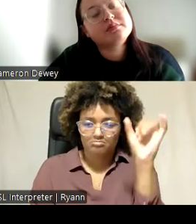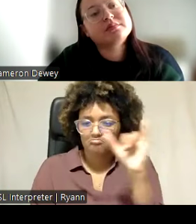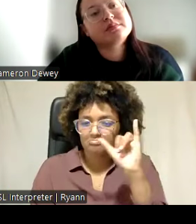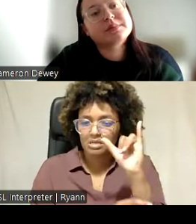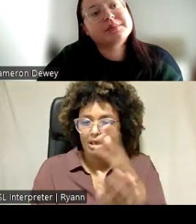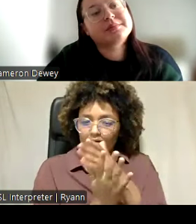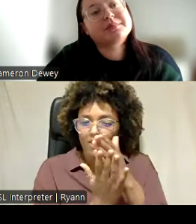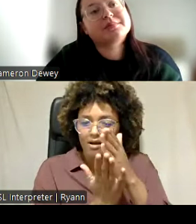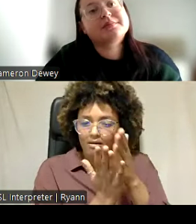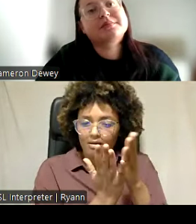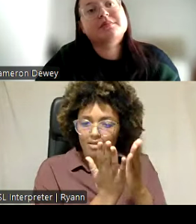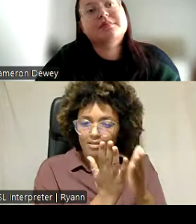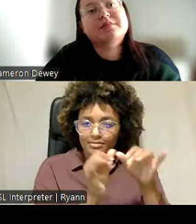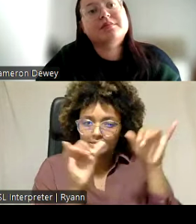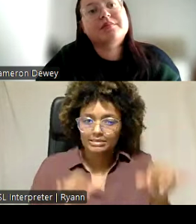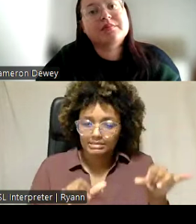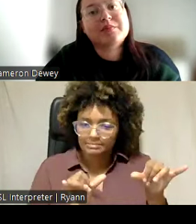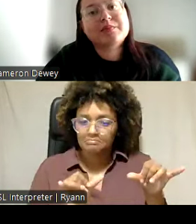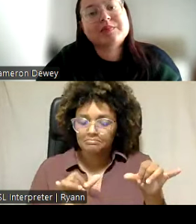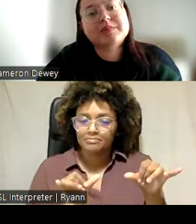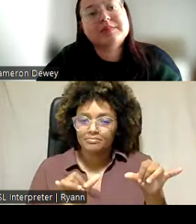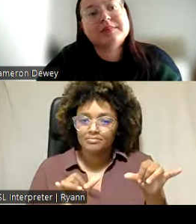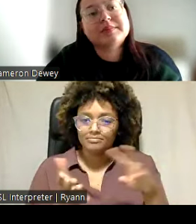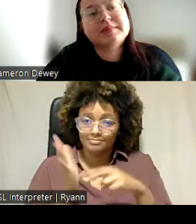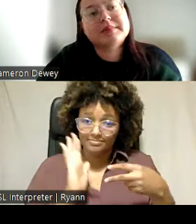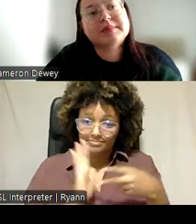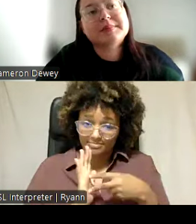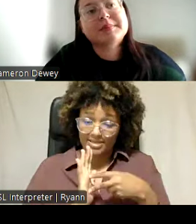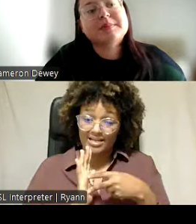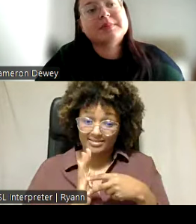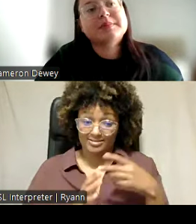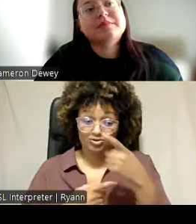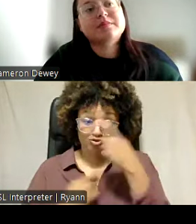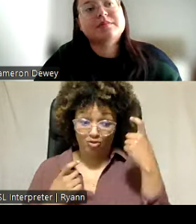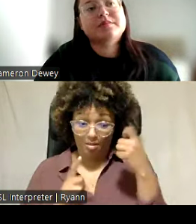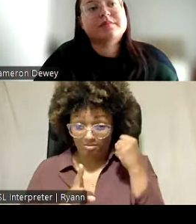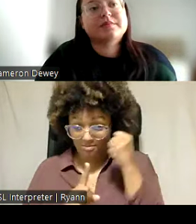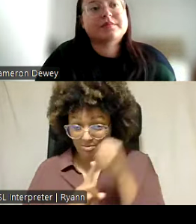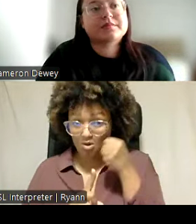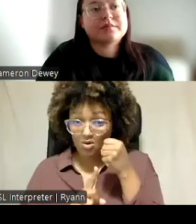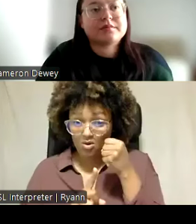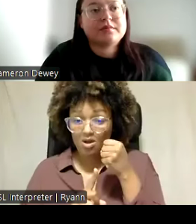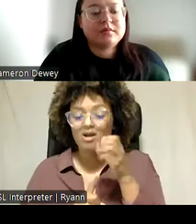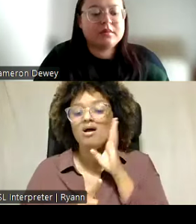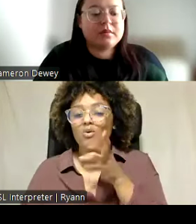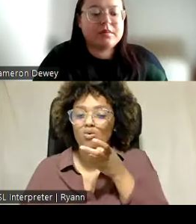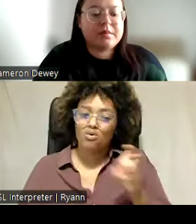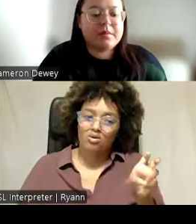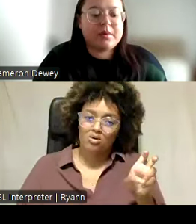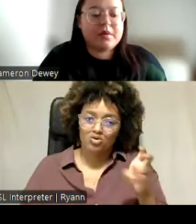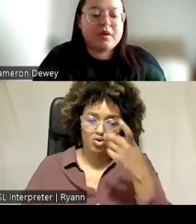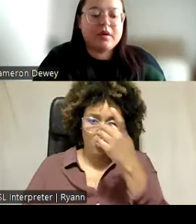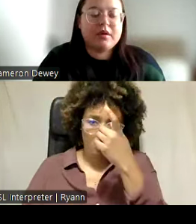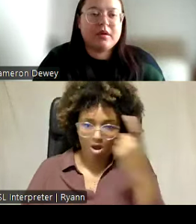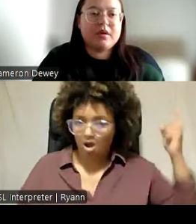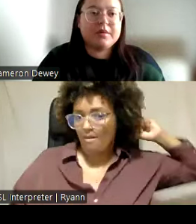when experiencing trauma, energy then shifts to the amygdala, the HPA axis, and the